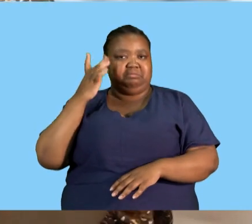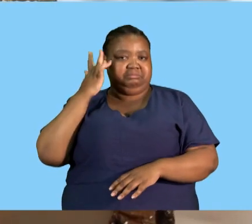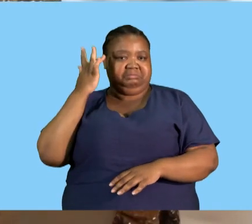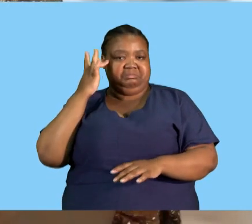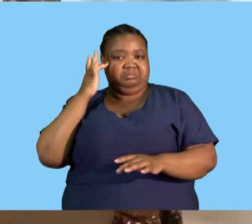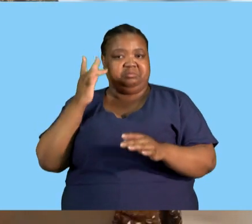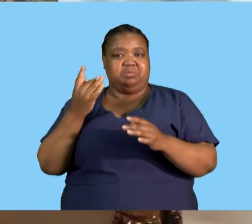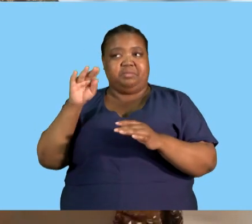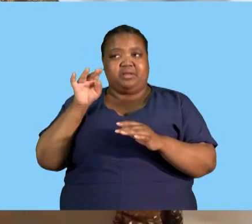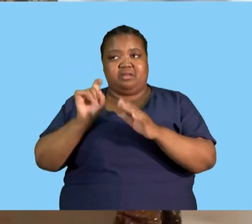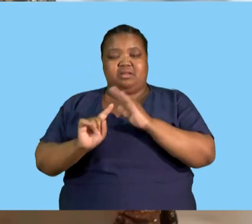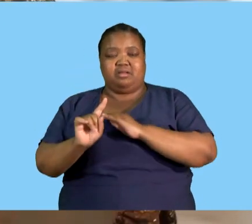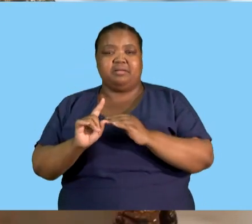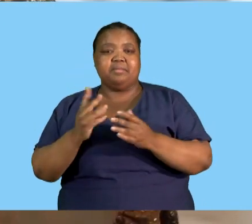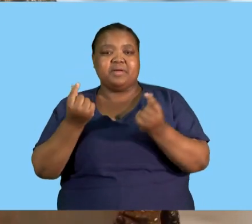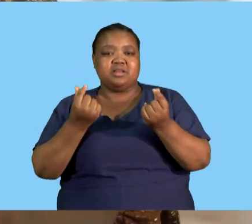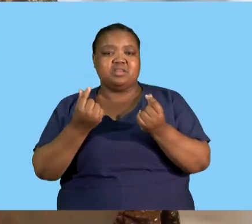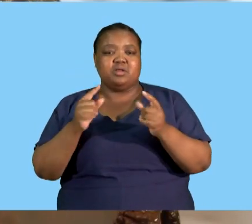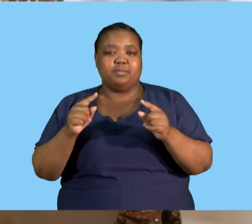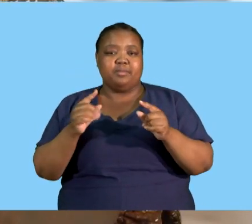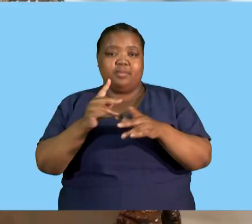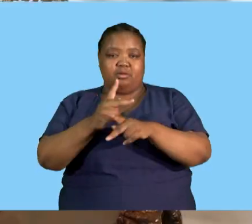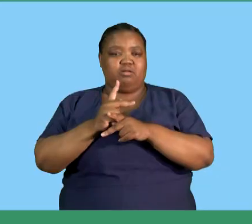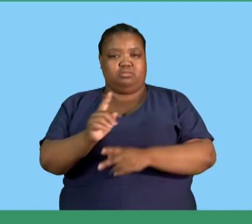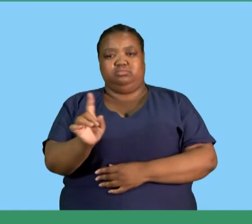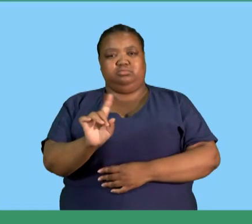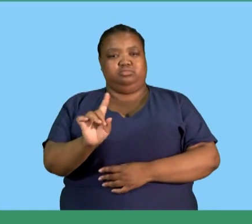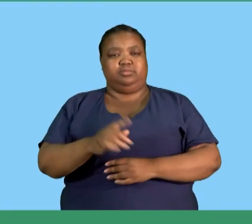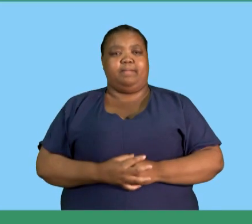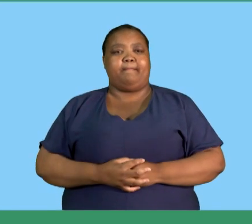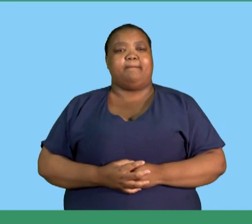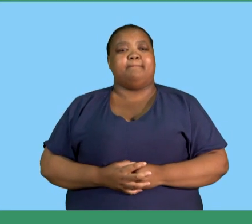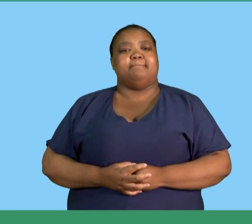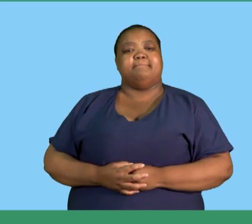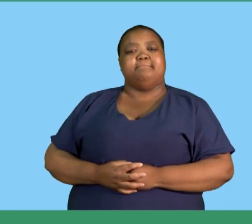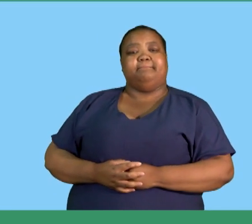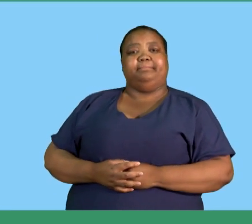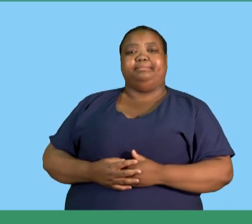need to take that into consideration. Right,